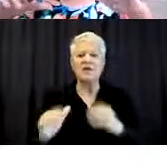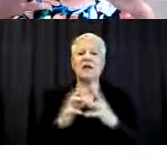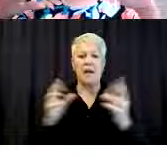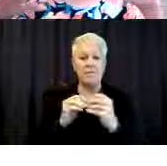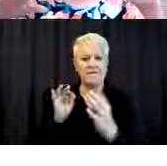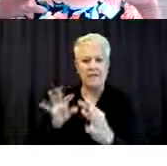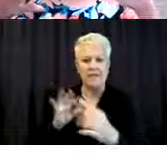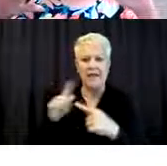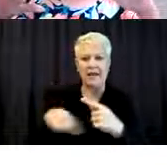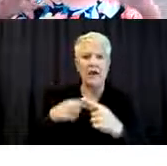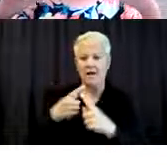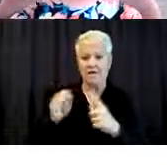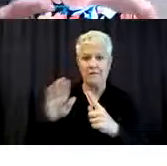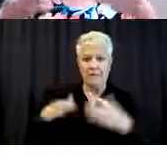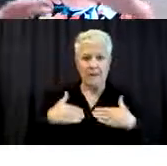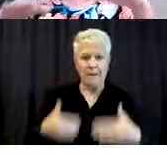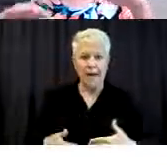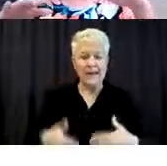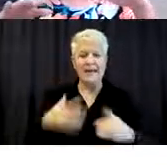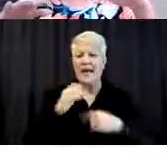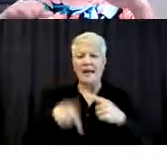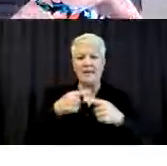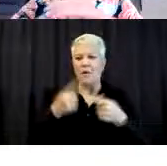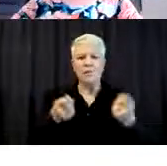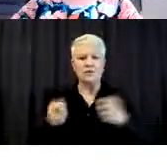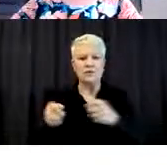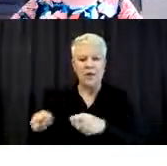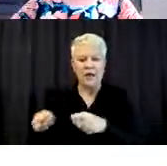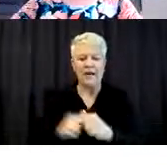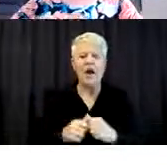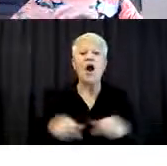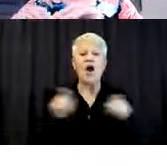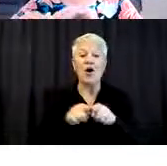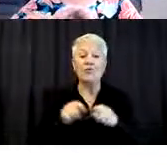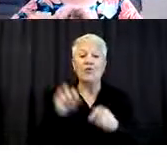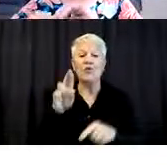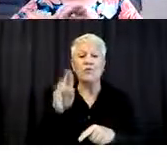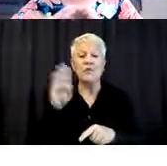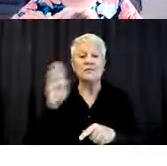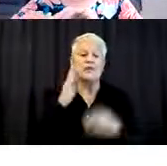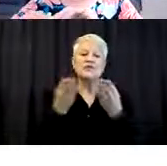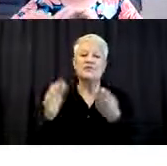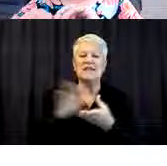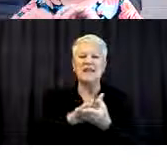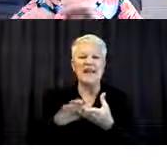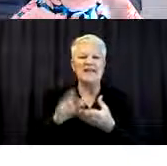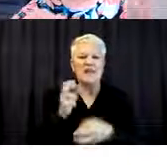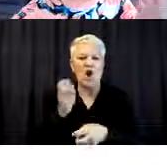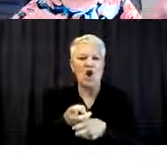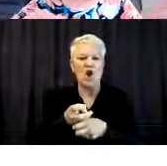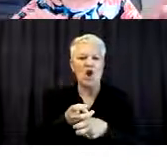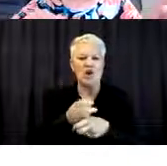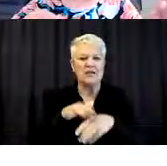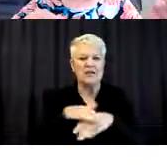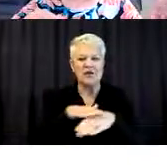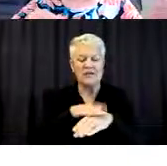feedback from their body and about what's going on. It also serves as a nice hard surface. If a child, for